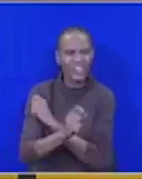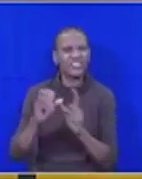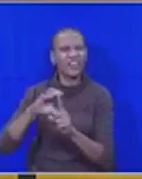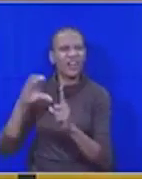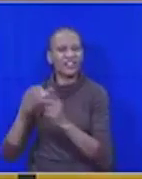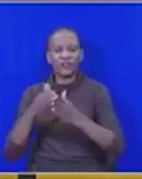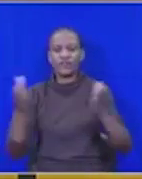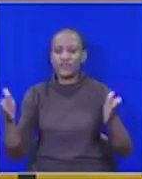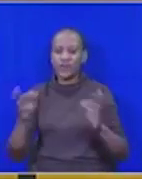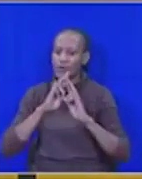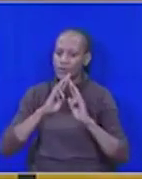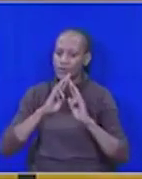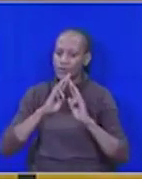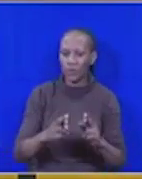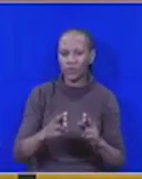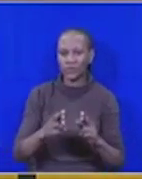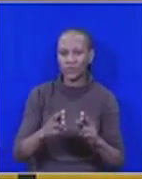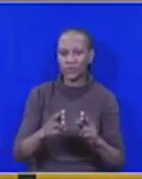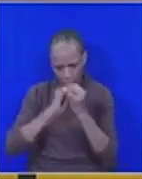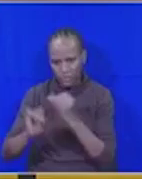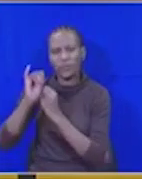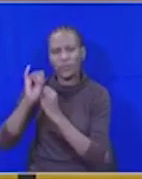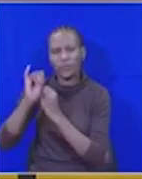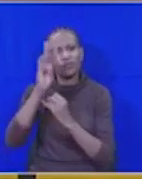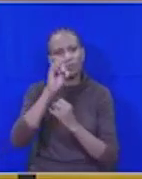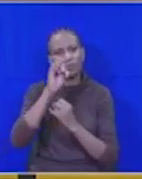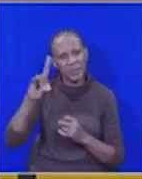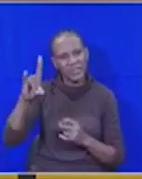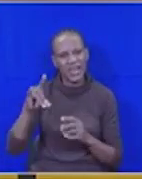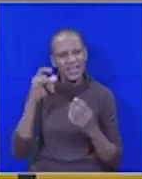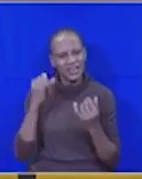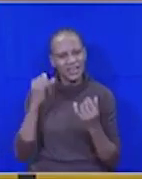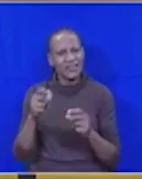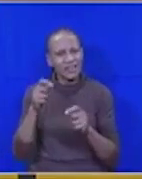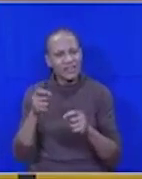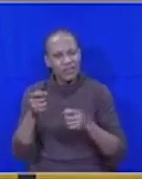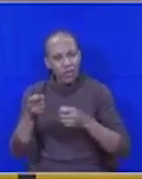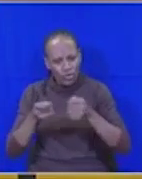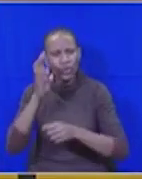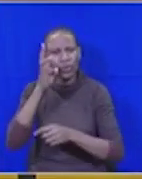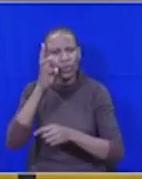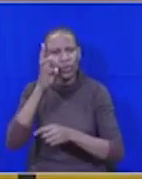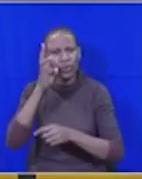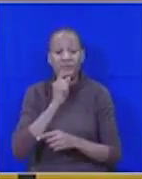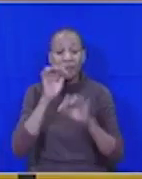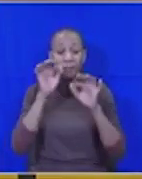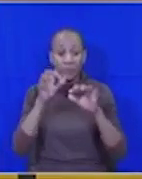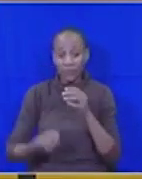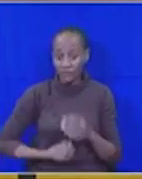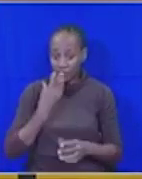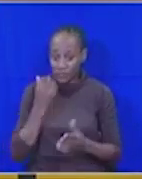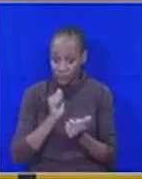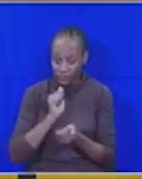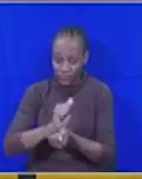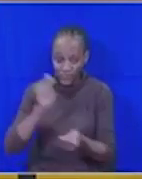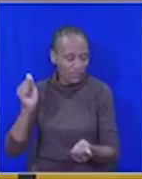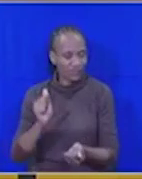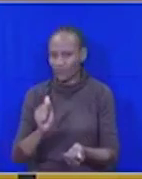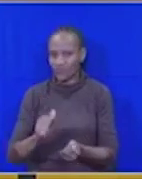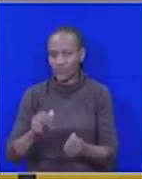openness, accountability, and independence of the sector and leave South Africa's hard-won rights to freedom of speech, freedom of the